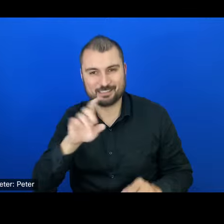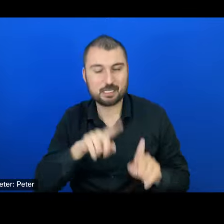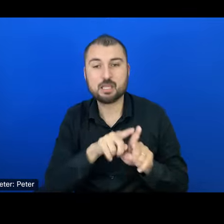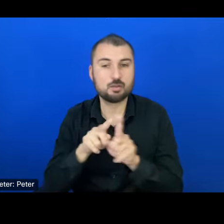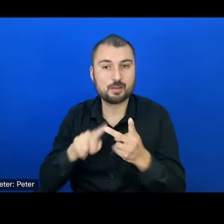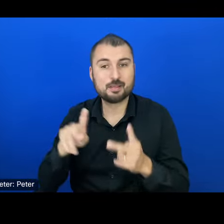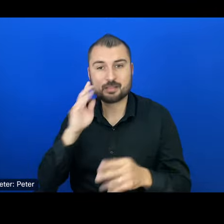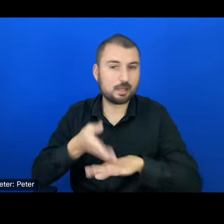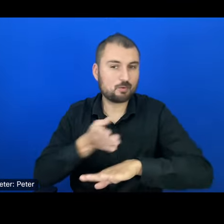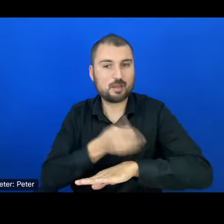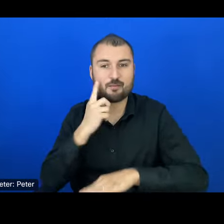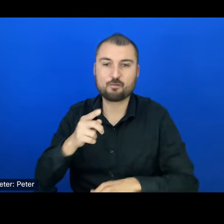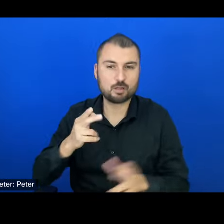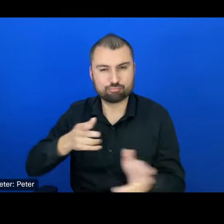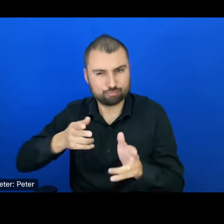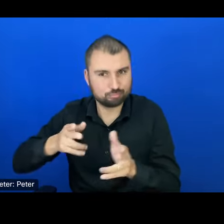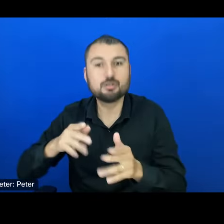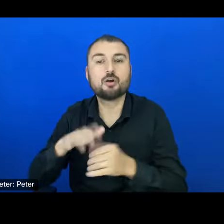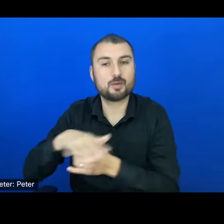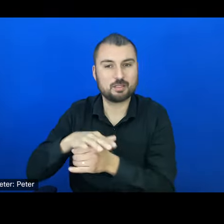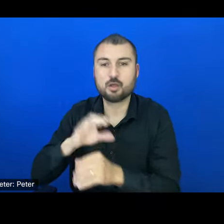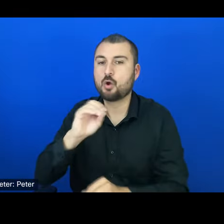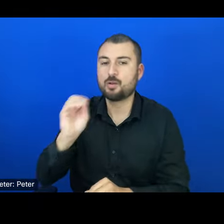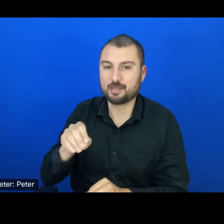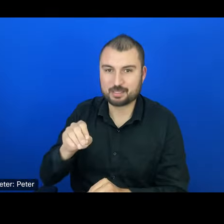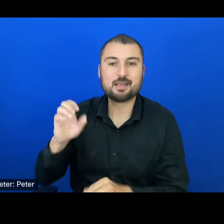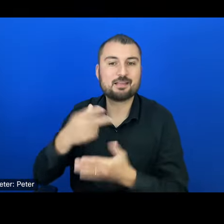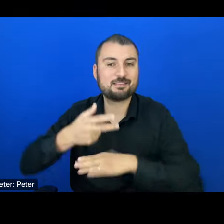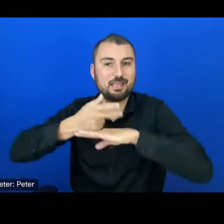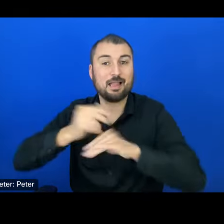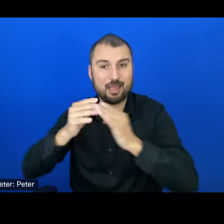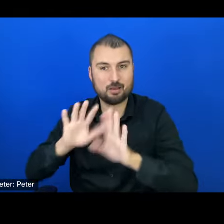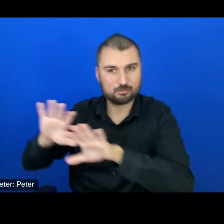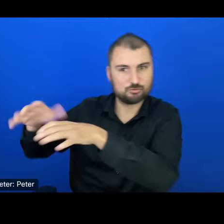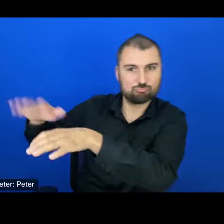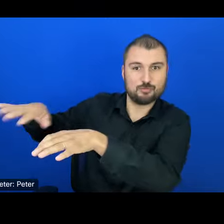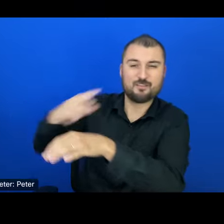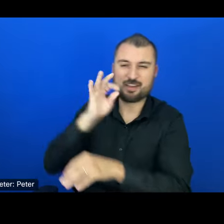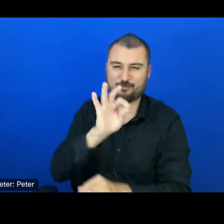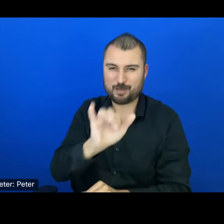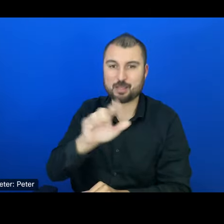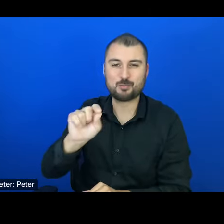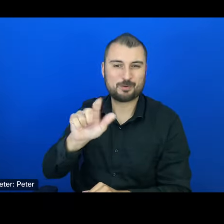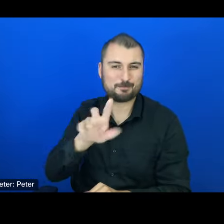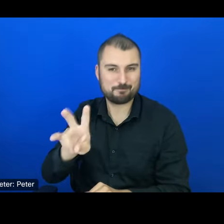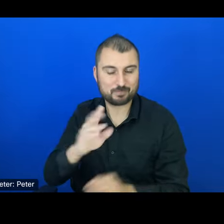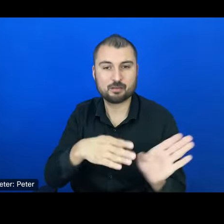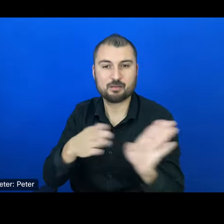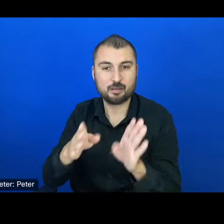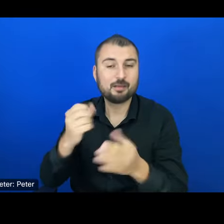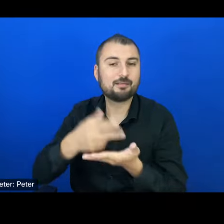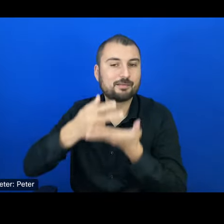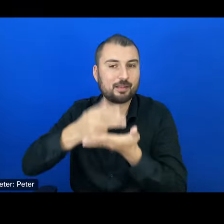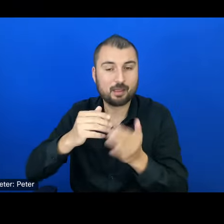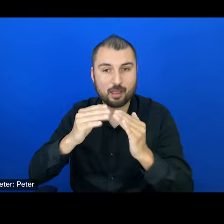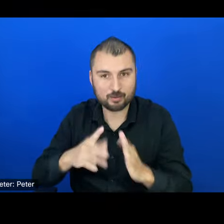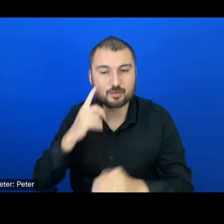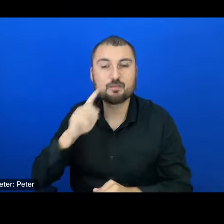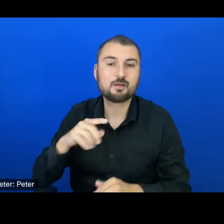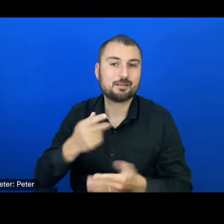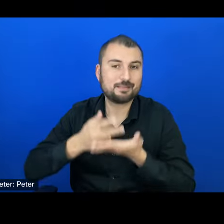A firing range near the Olathe Scale House for FY 2027. Moving on to Scale House